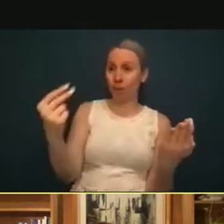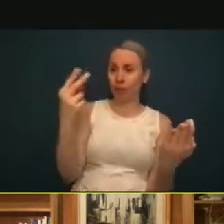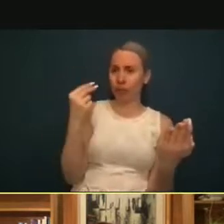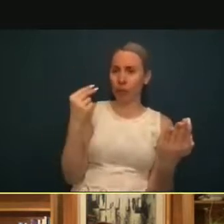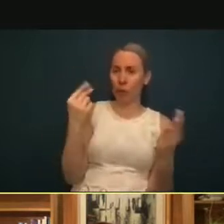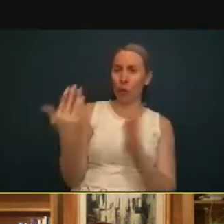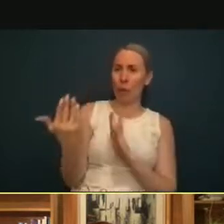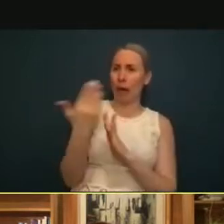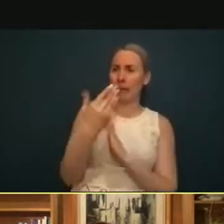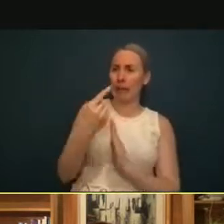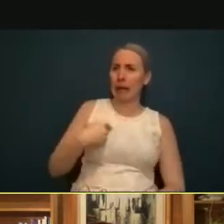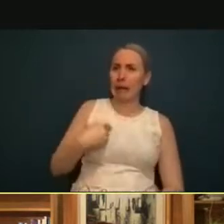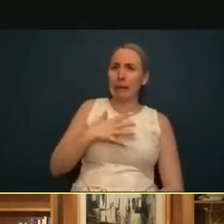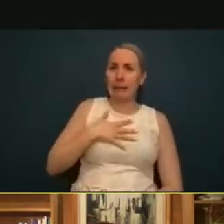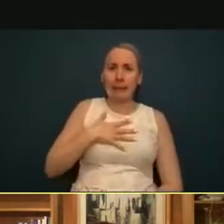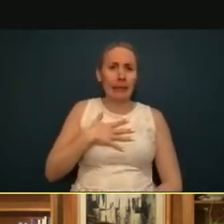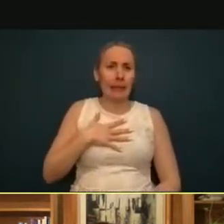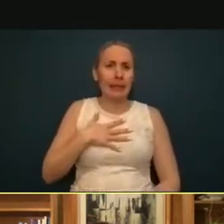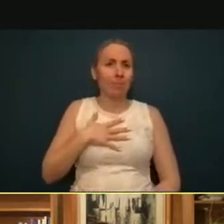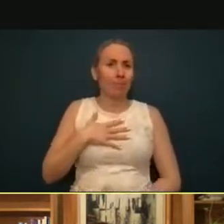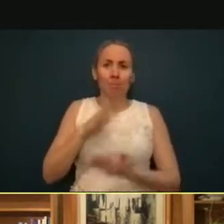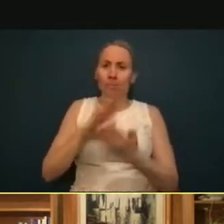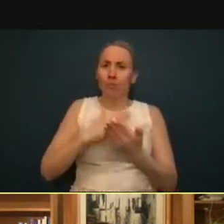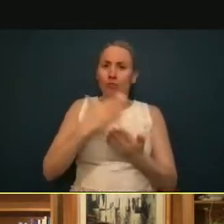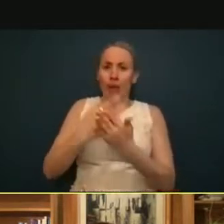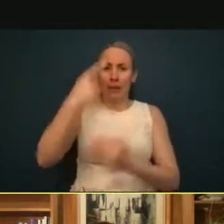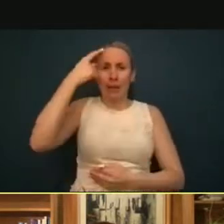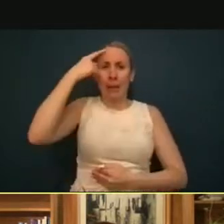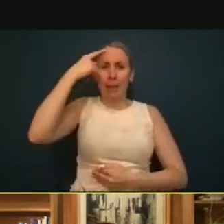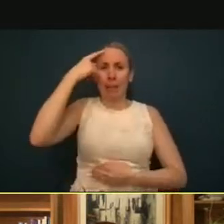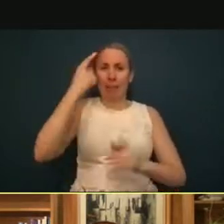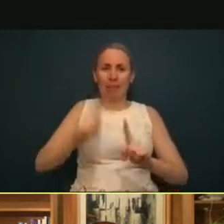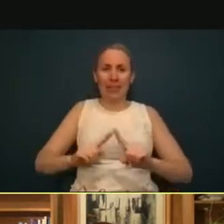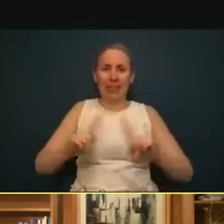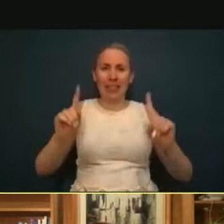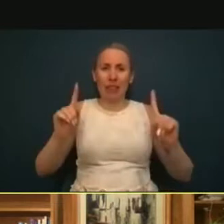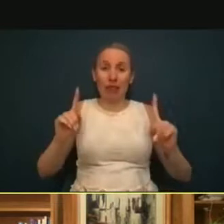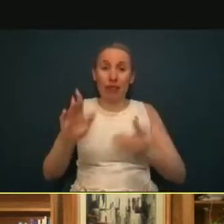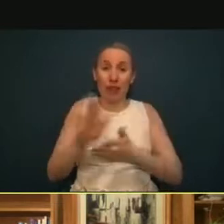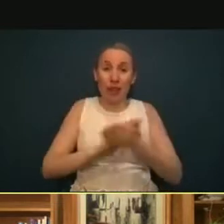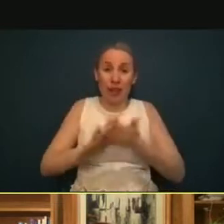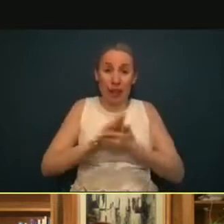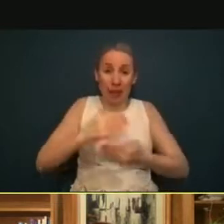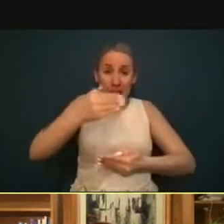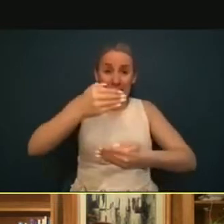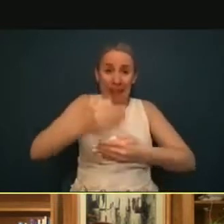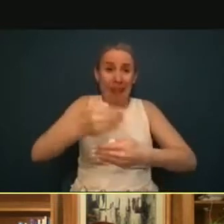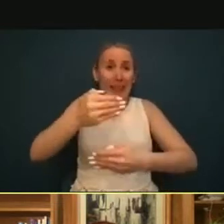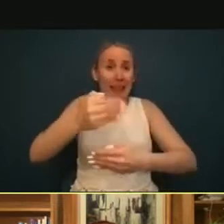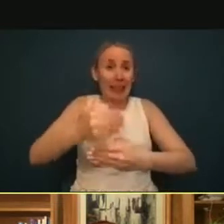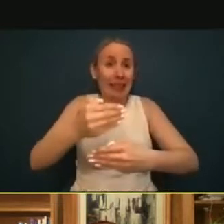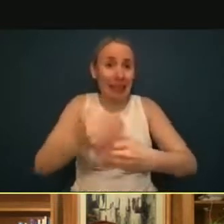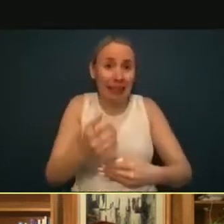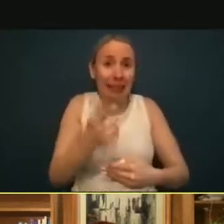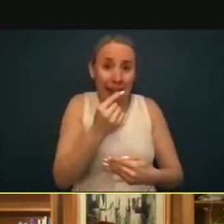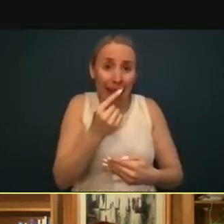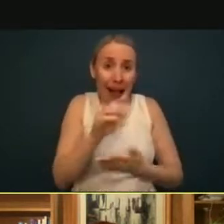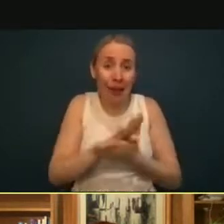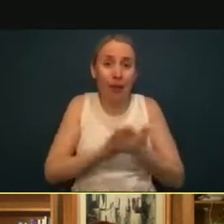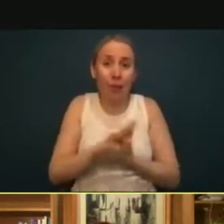can create just wrong information, or you're